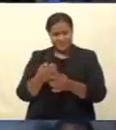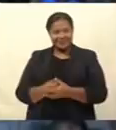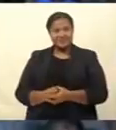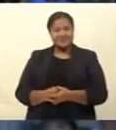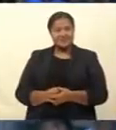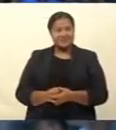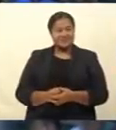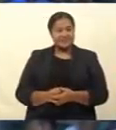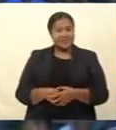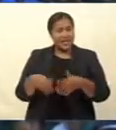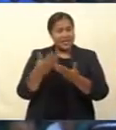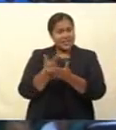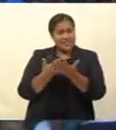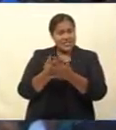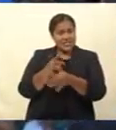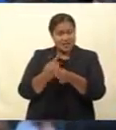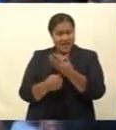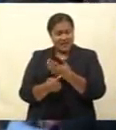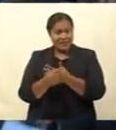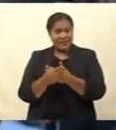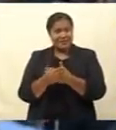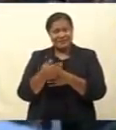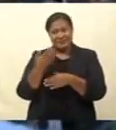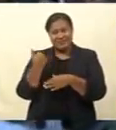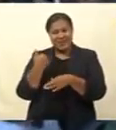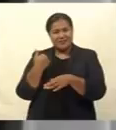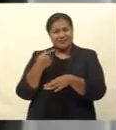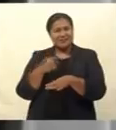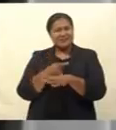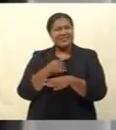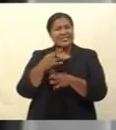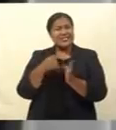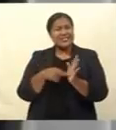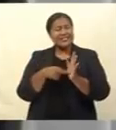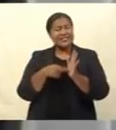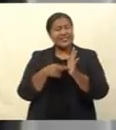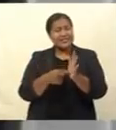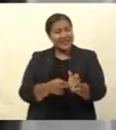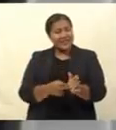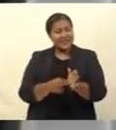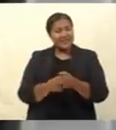Discussions did take place in Nandi for